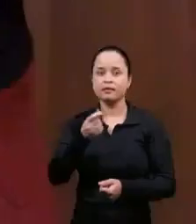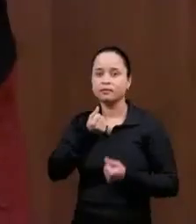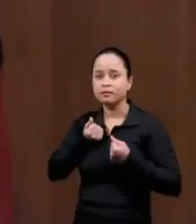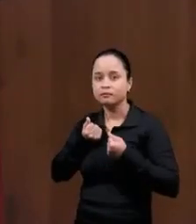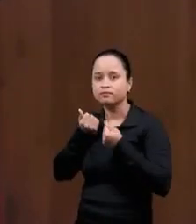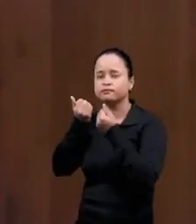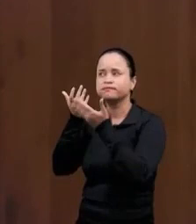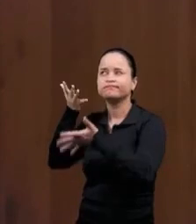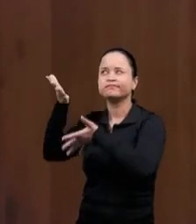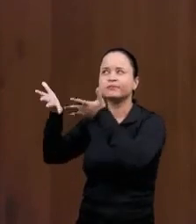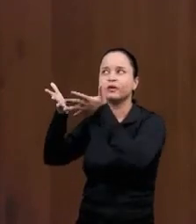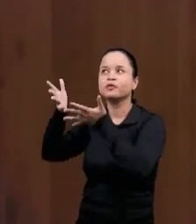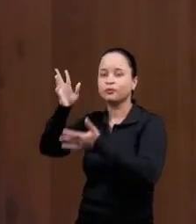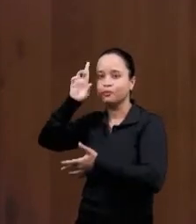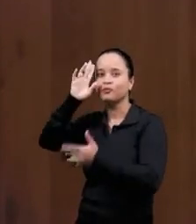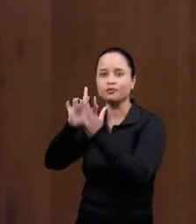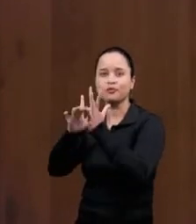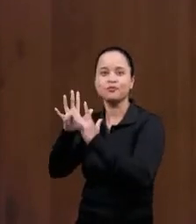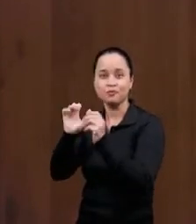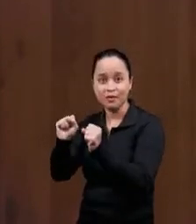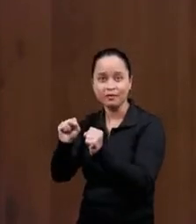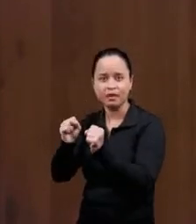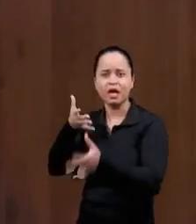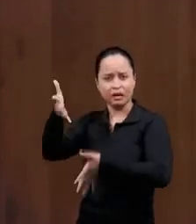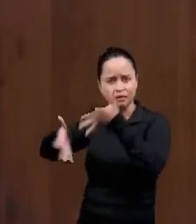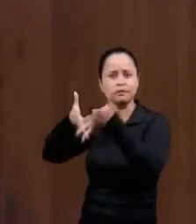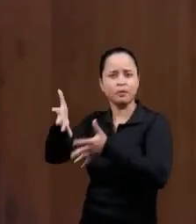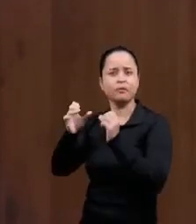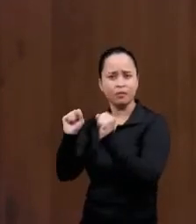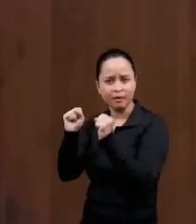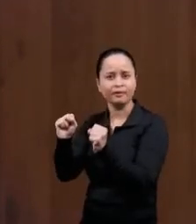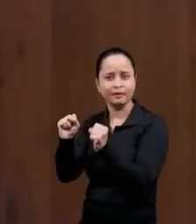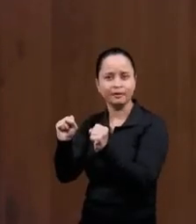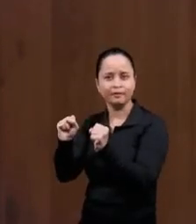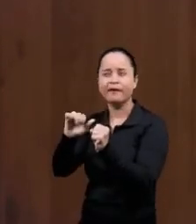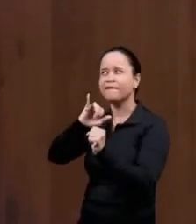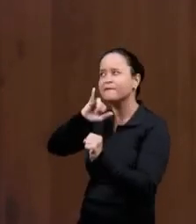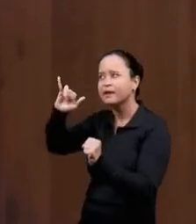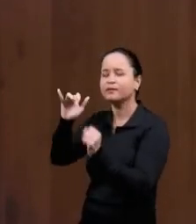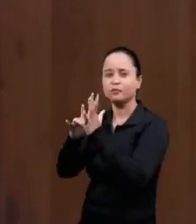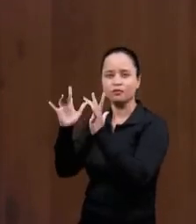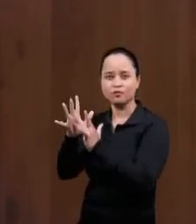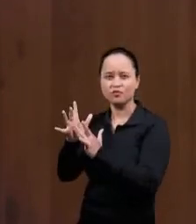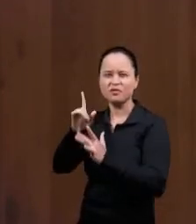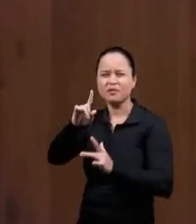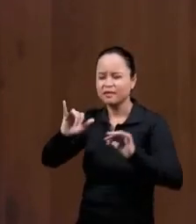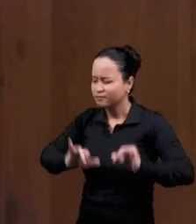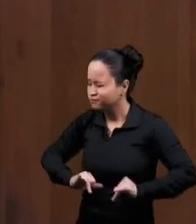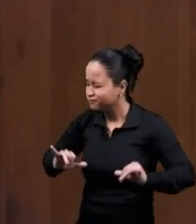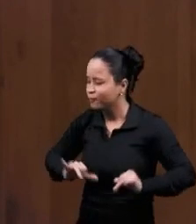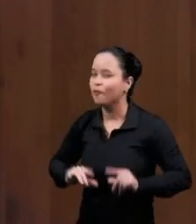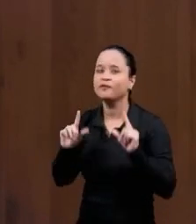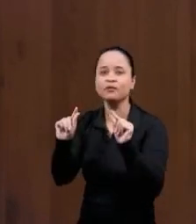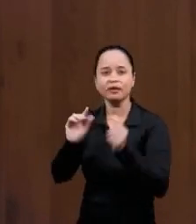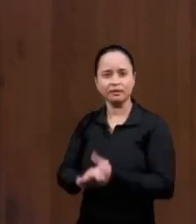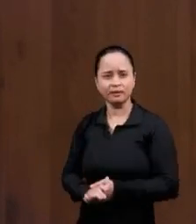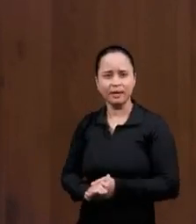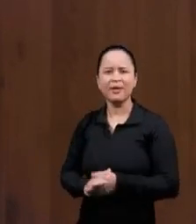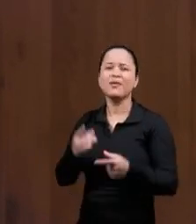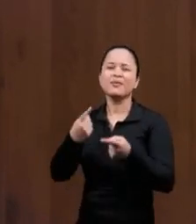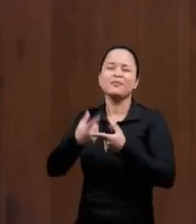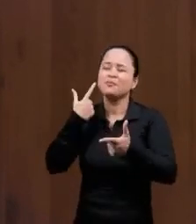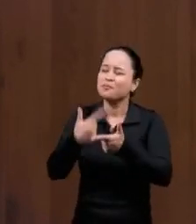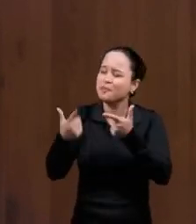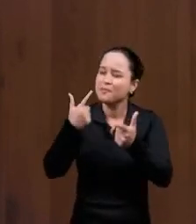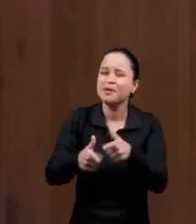here. Get down on your knees. Tell Jesus where your pain is, where your suffering is, where your